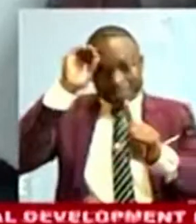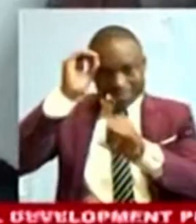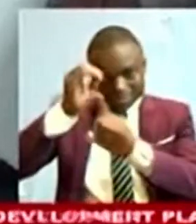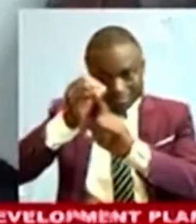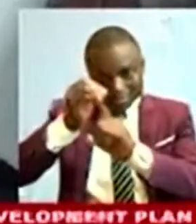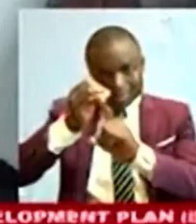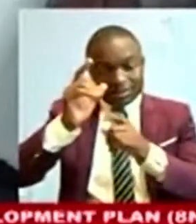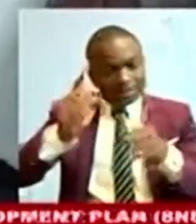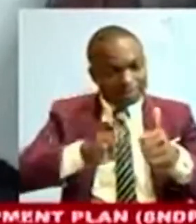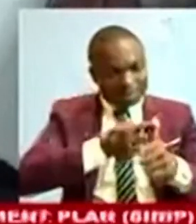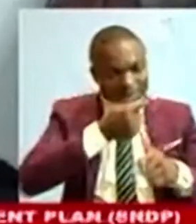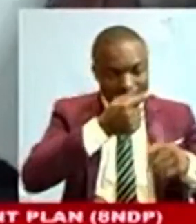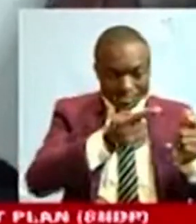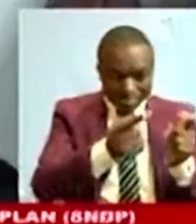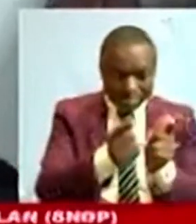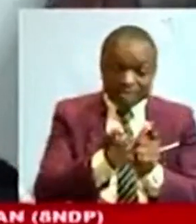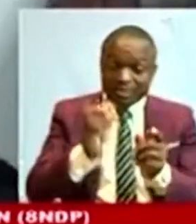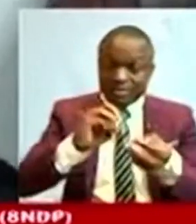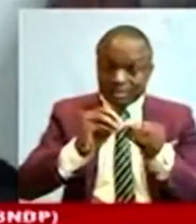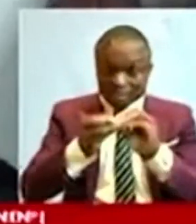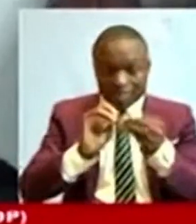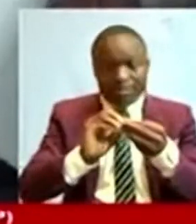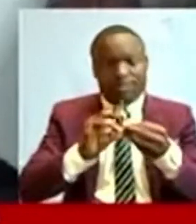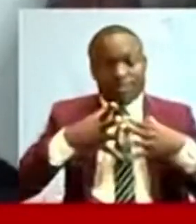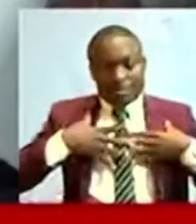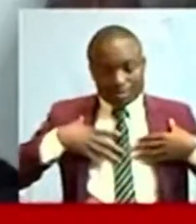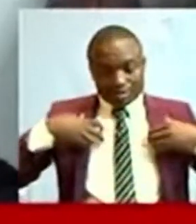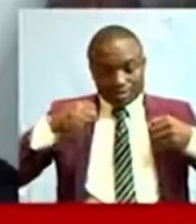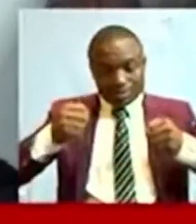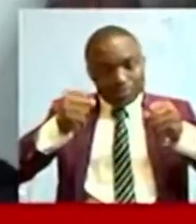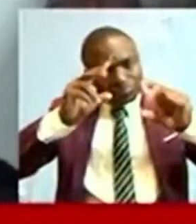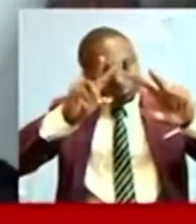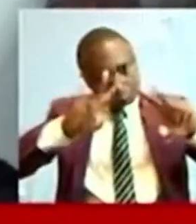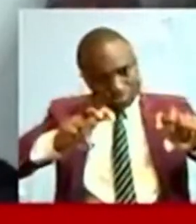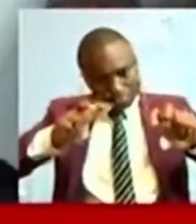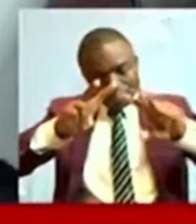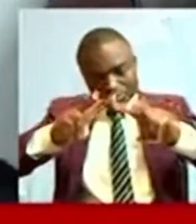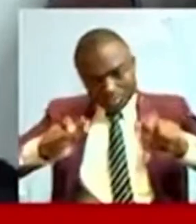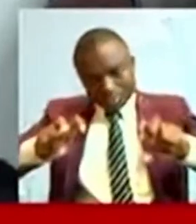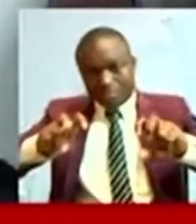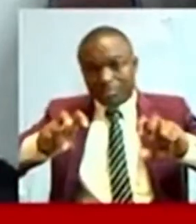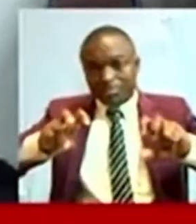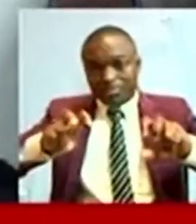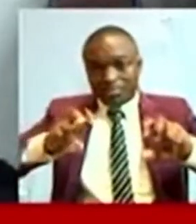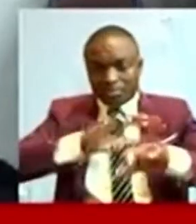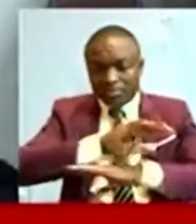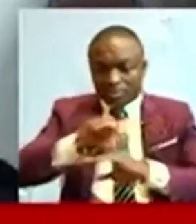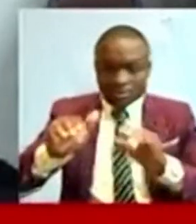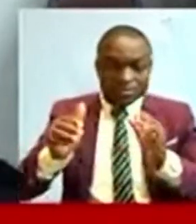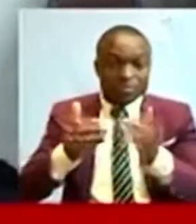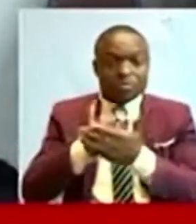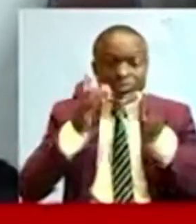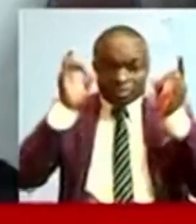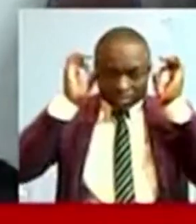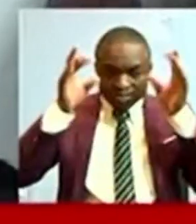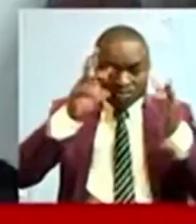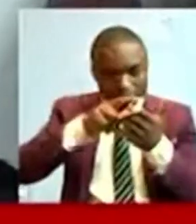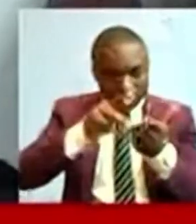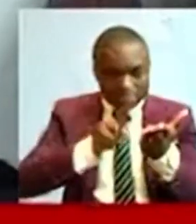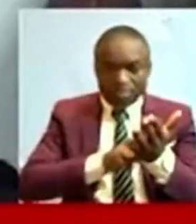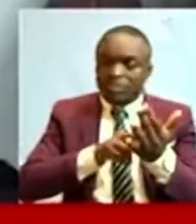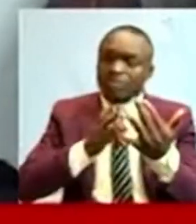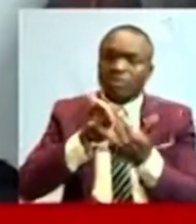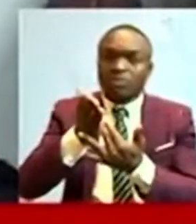performance indicator was the number of health threats investigated as a proportion of all threats reported through the surveillance